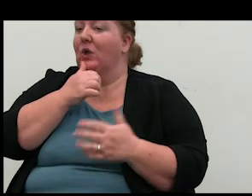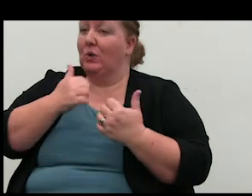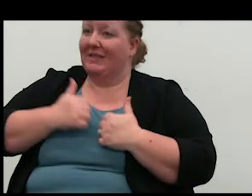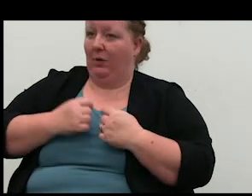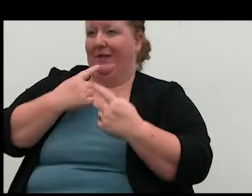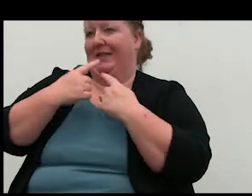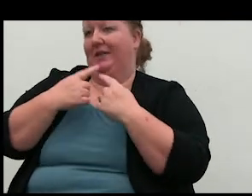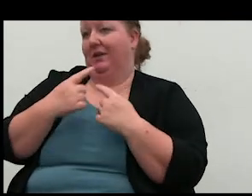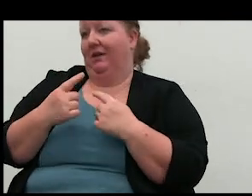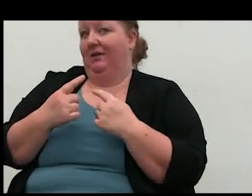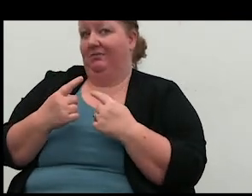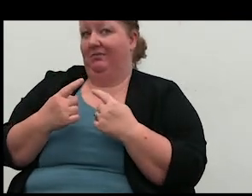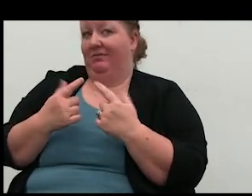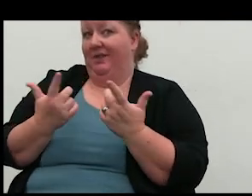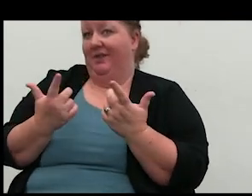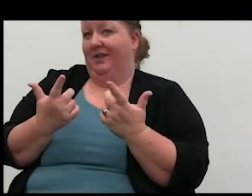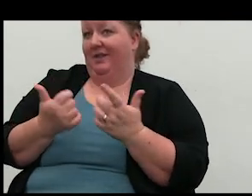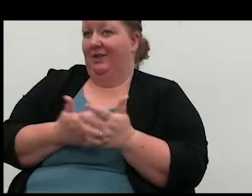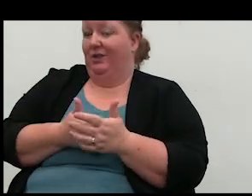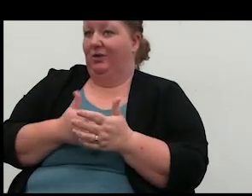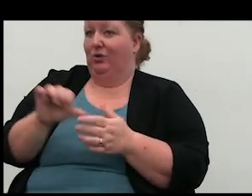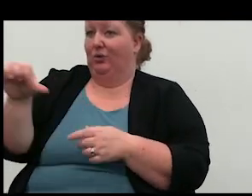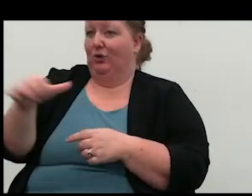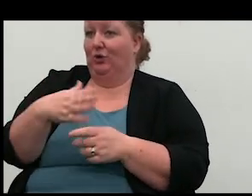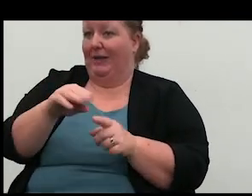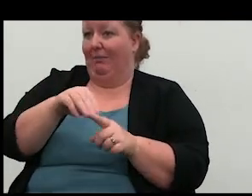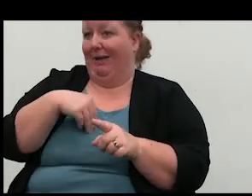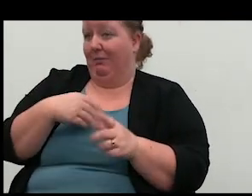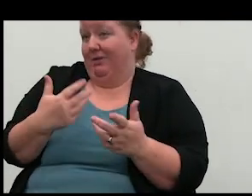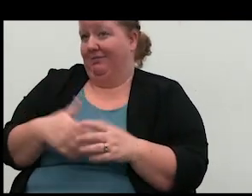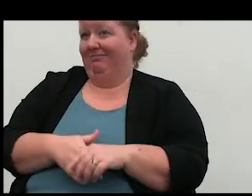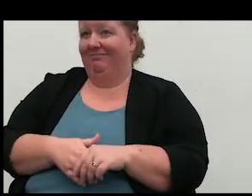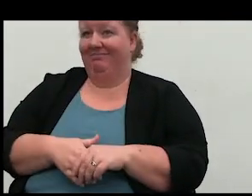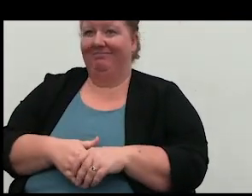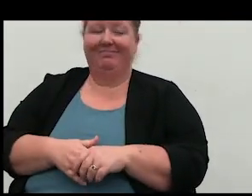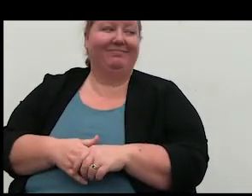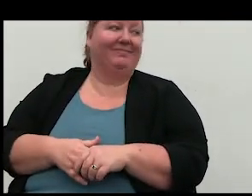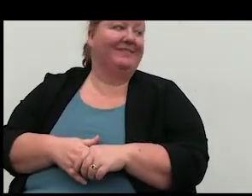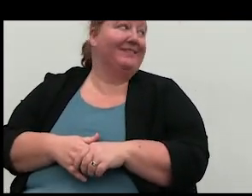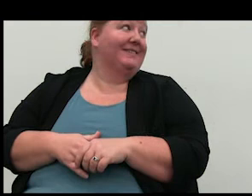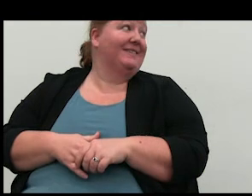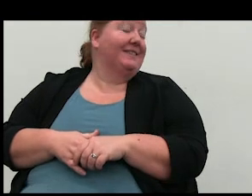for anything, we always get like a payment or something.